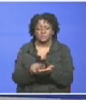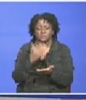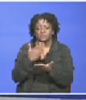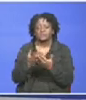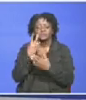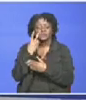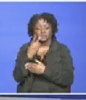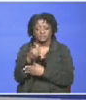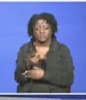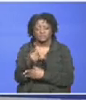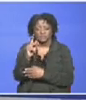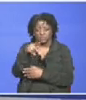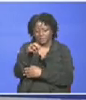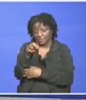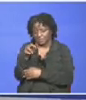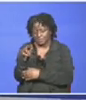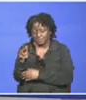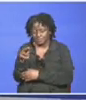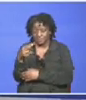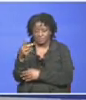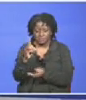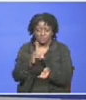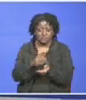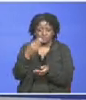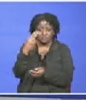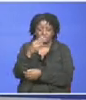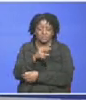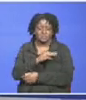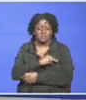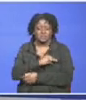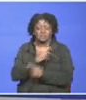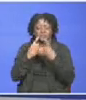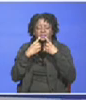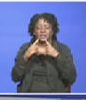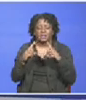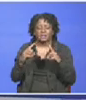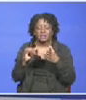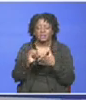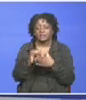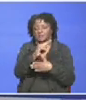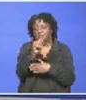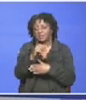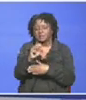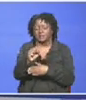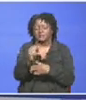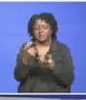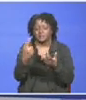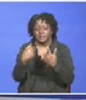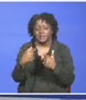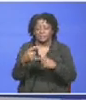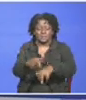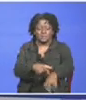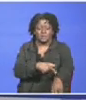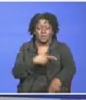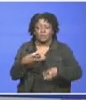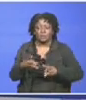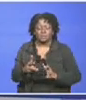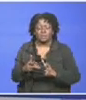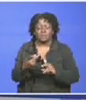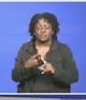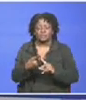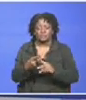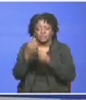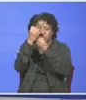Prime Minister, the Most Honorable Dr. Hubert Minnis, declaring that the Broadcasting Corporation of the Bahamas, ZNS, has come a long way in its quest to inform